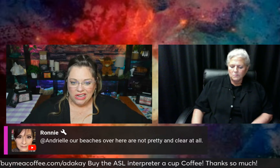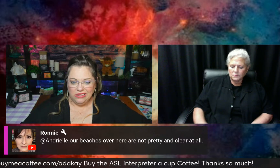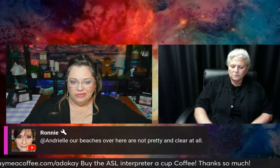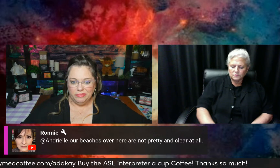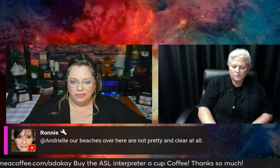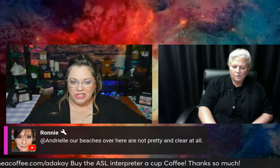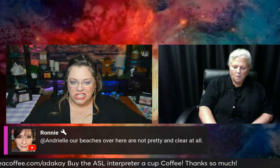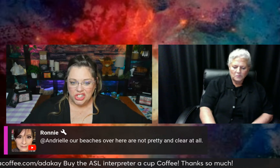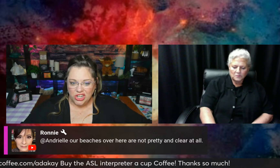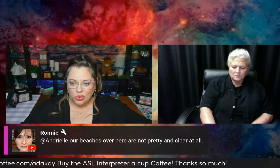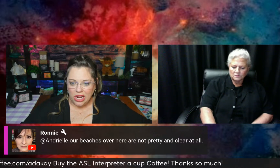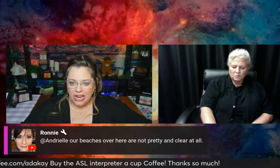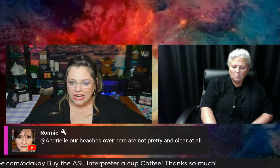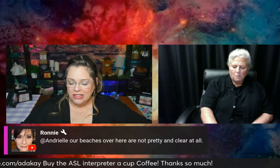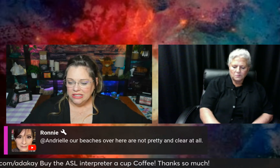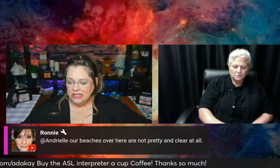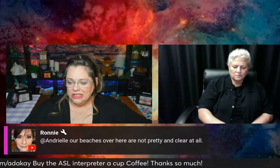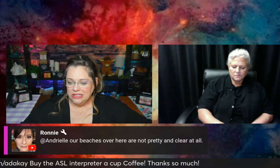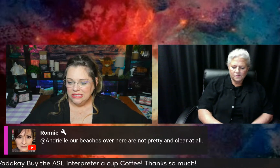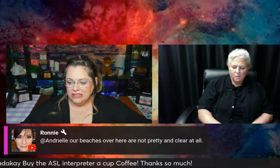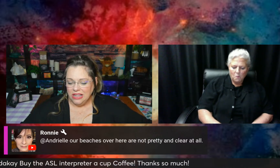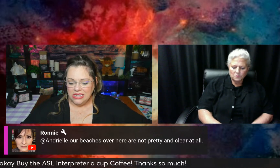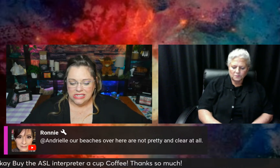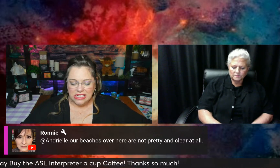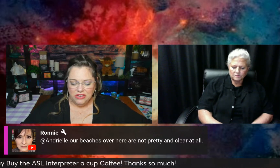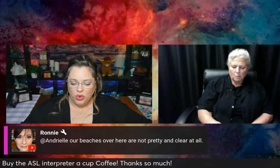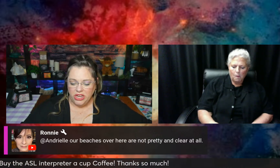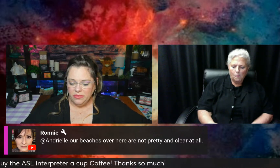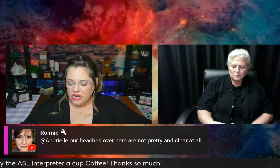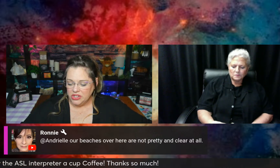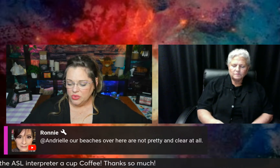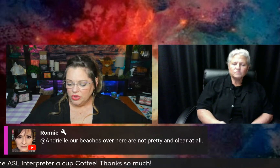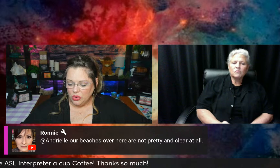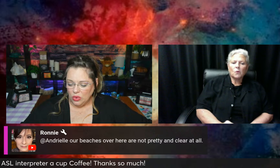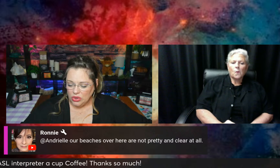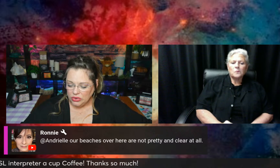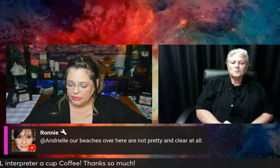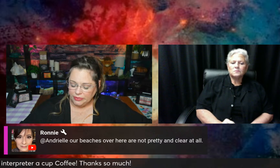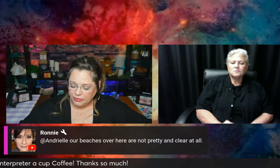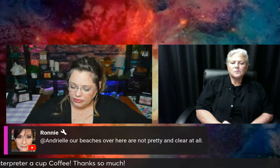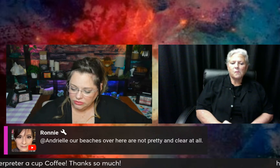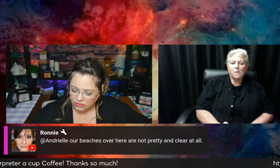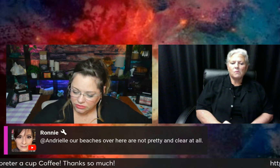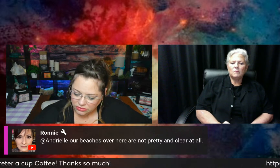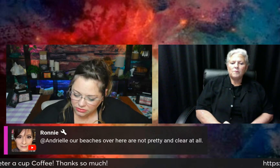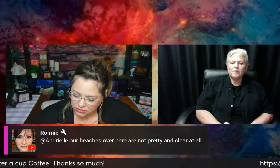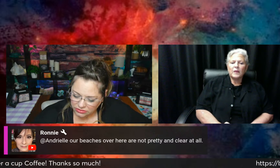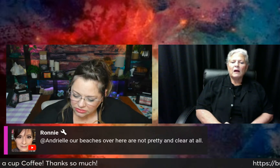gray, dingy gray. A lot of seaweed mixed with oil.